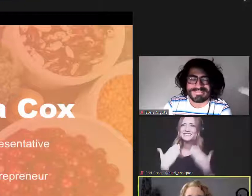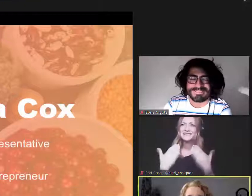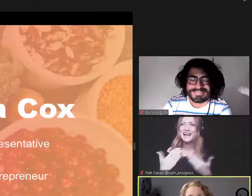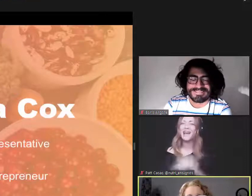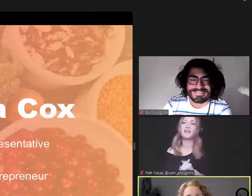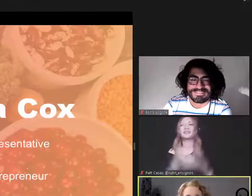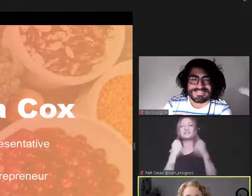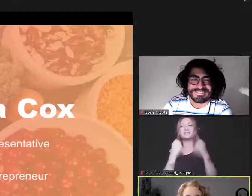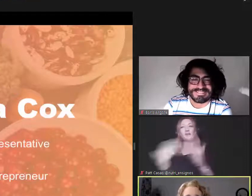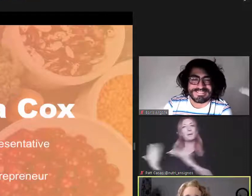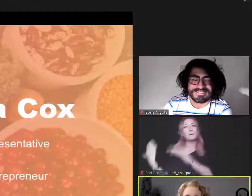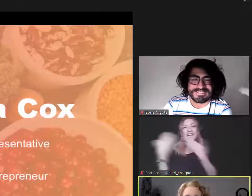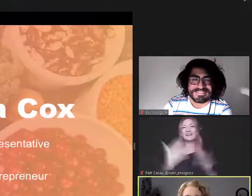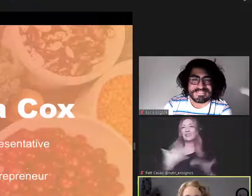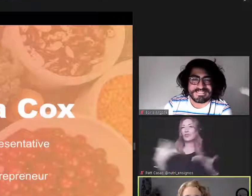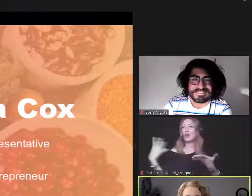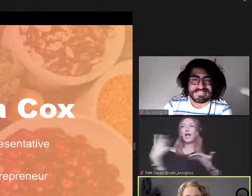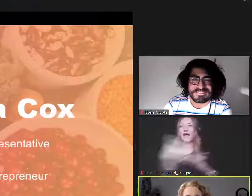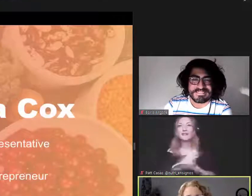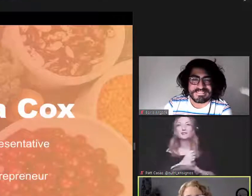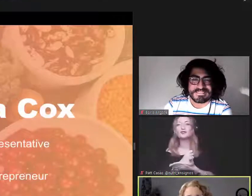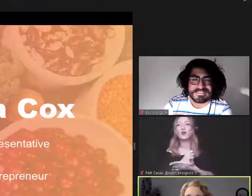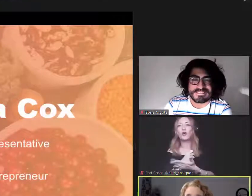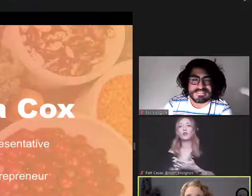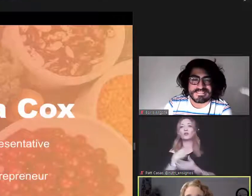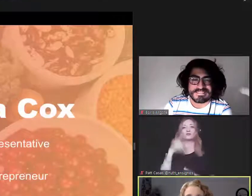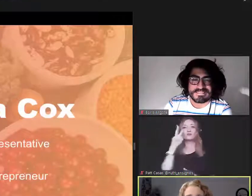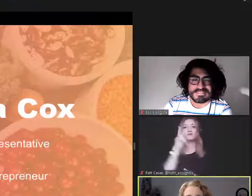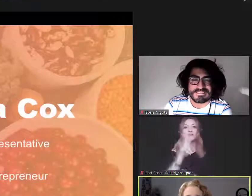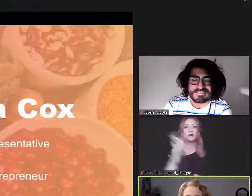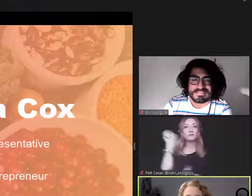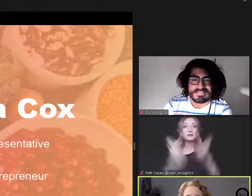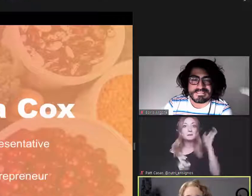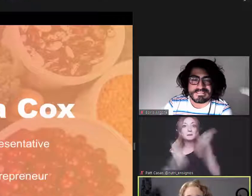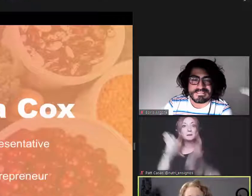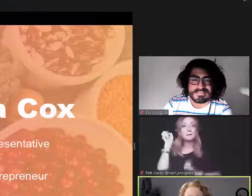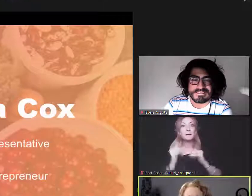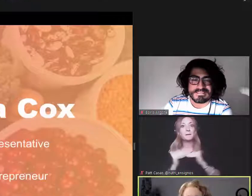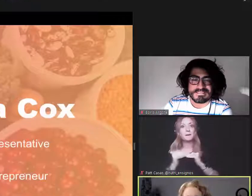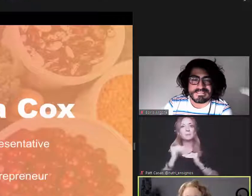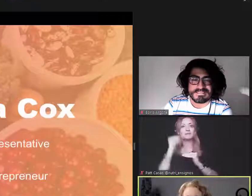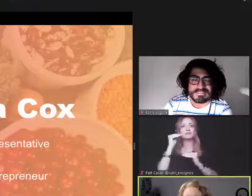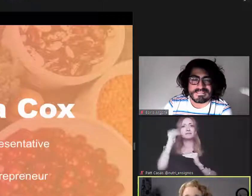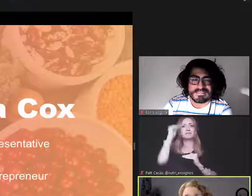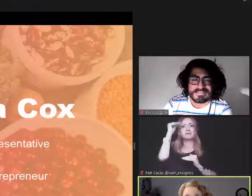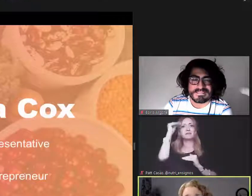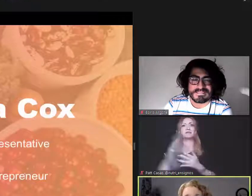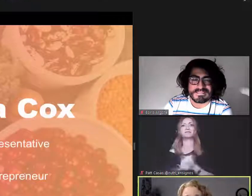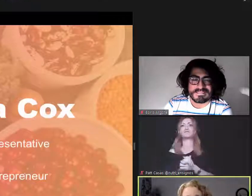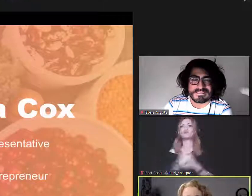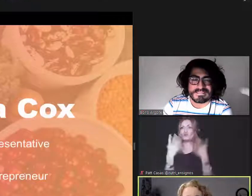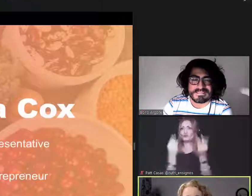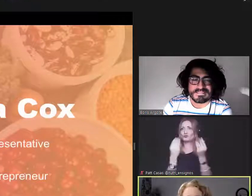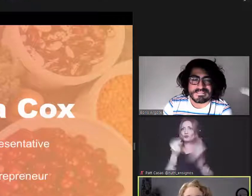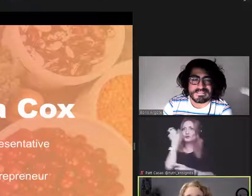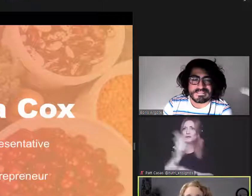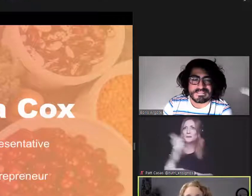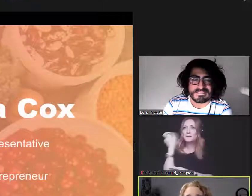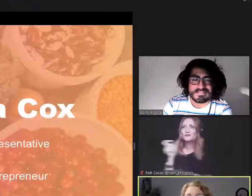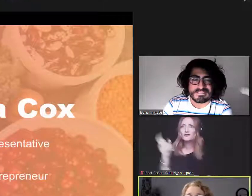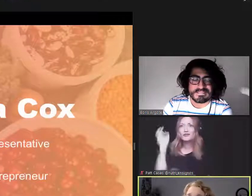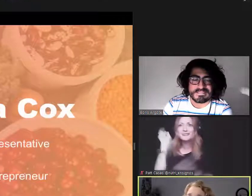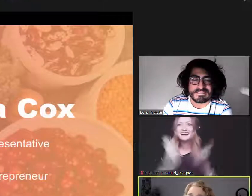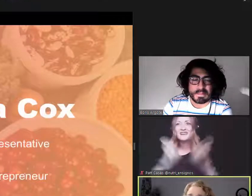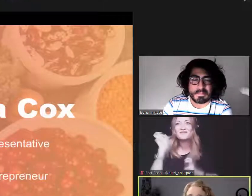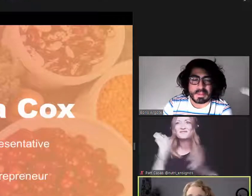increasing all the time. So we have lots of people on this evening. It's going to be great as always.